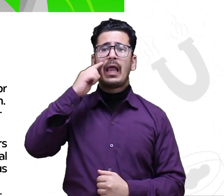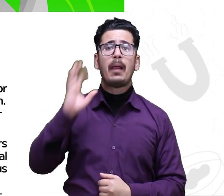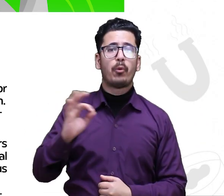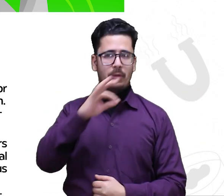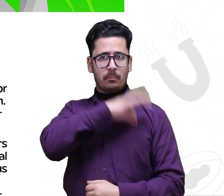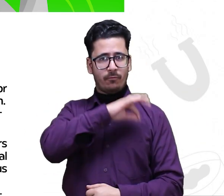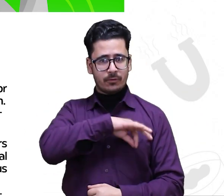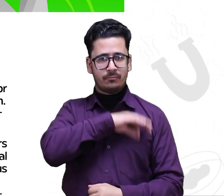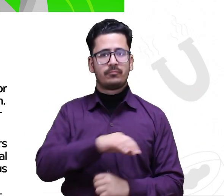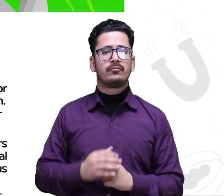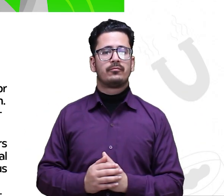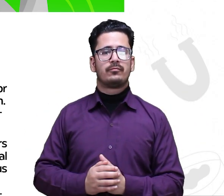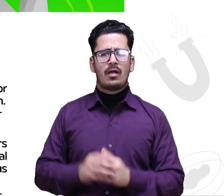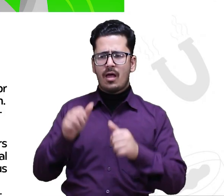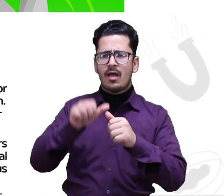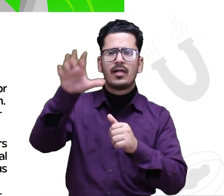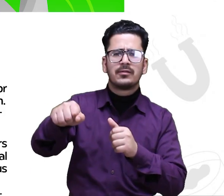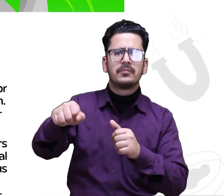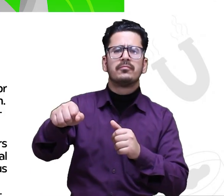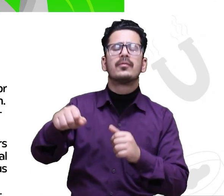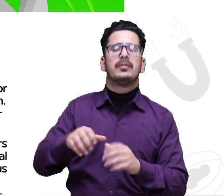analyzing air quality.